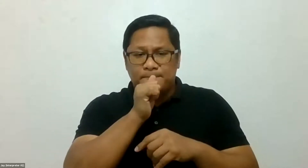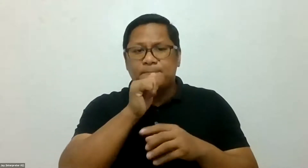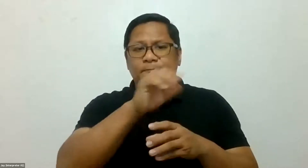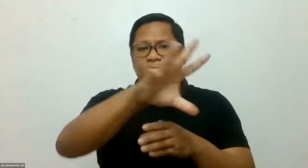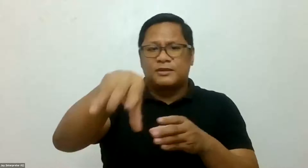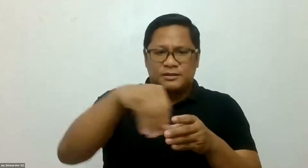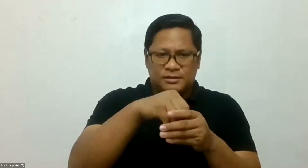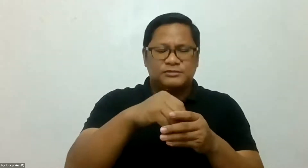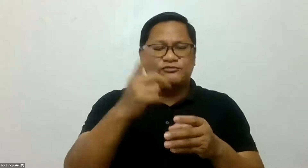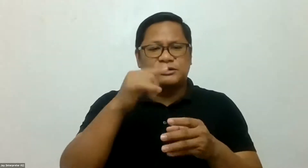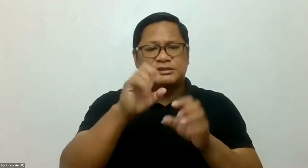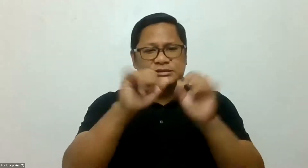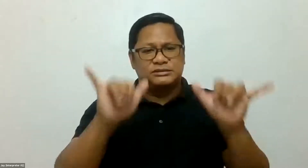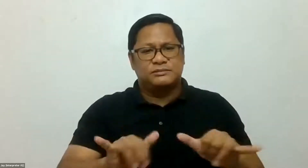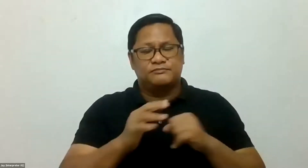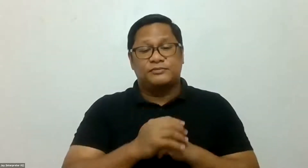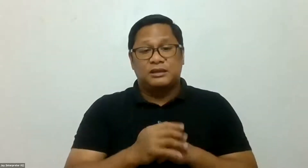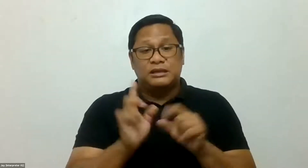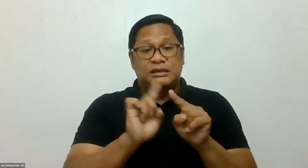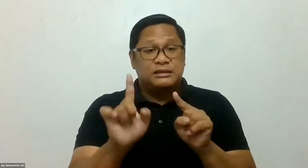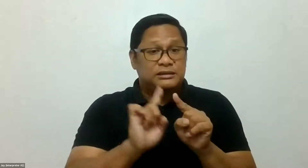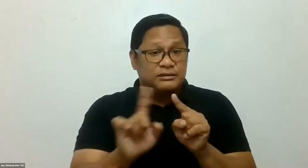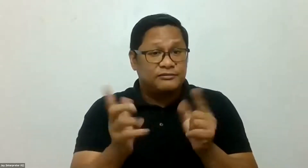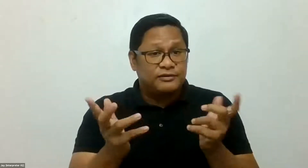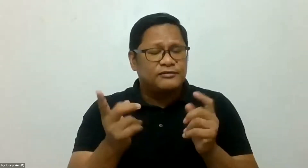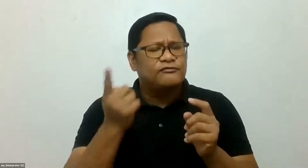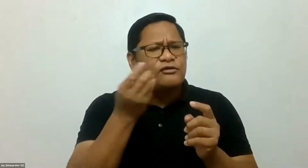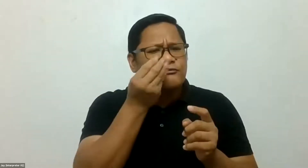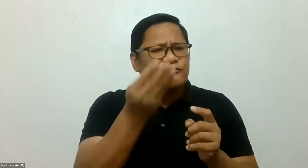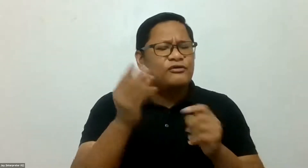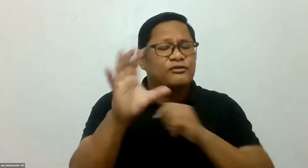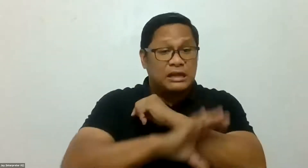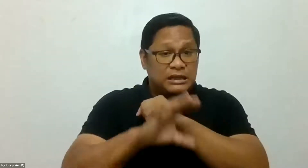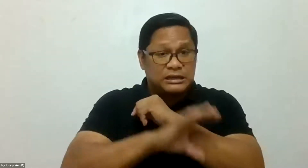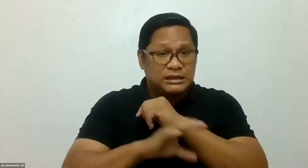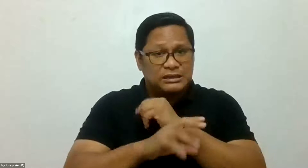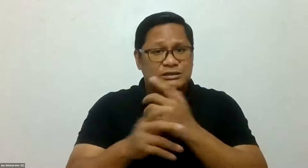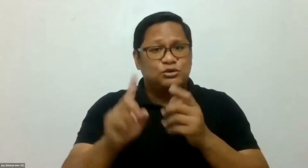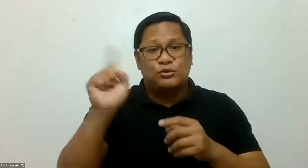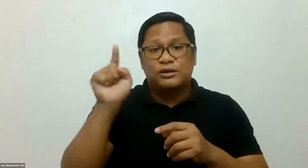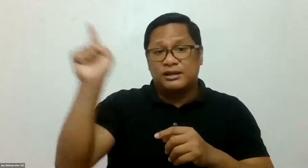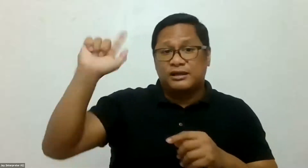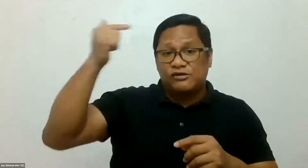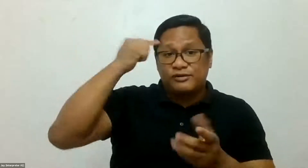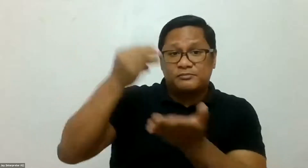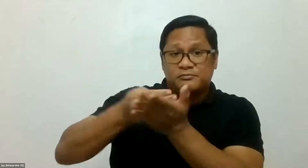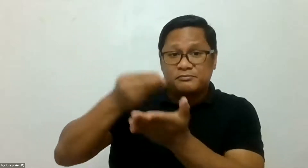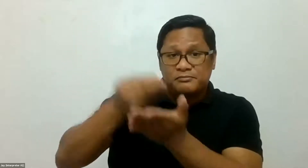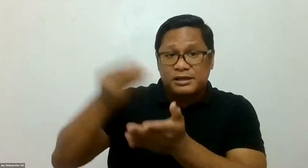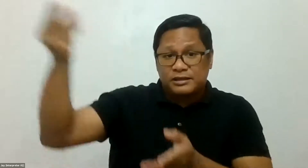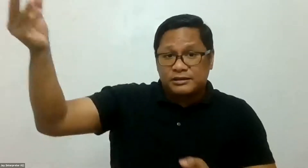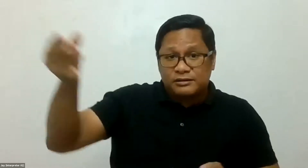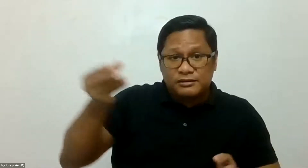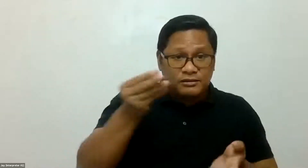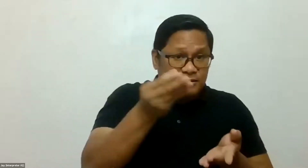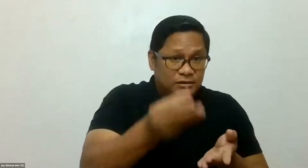country system. So this is different from a few countries that basically just get government money, then make the government